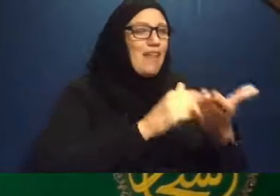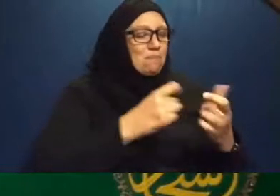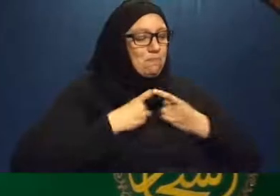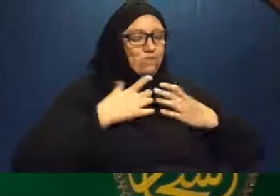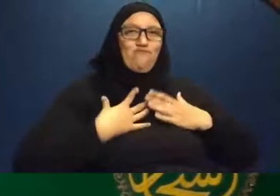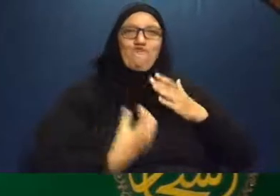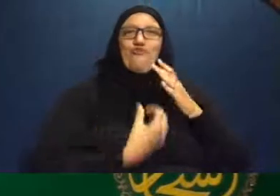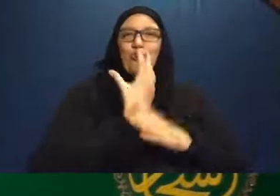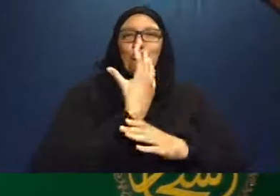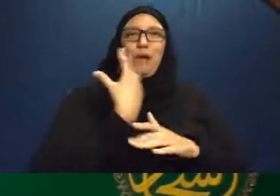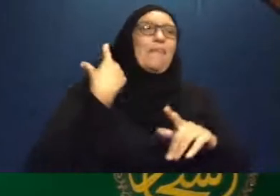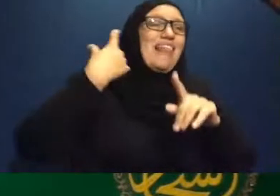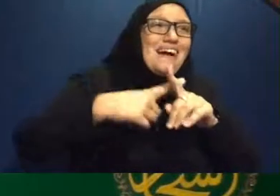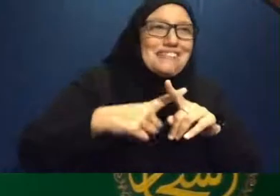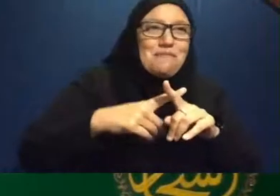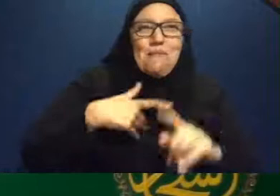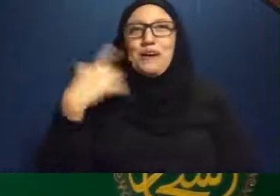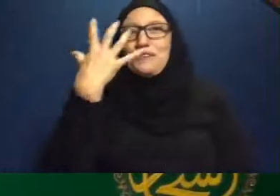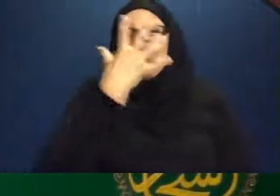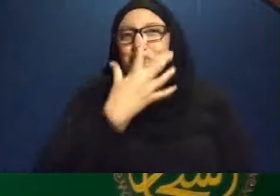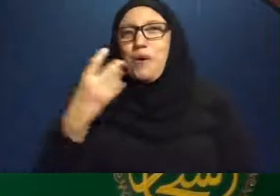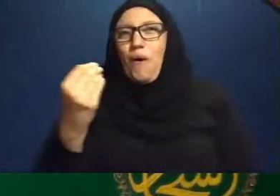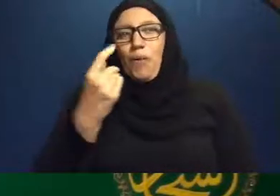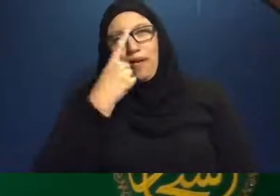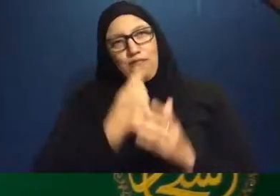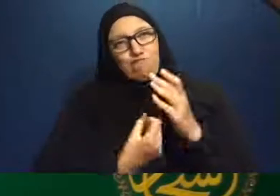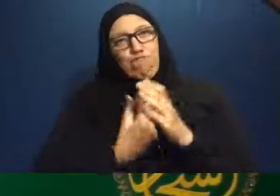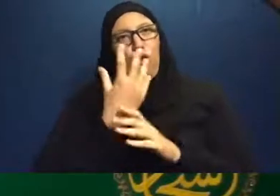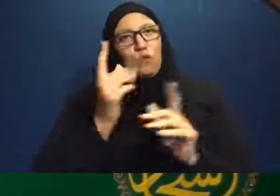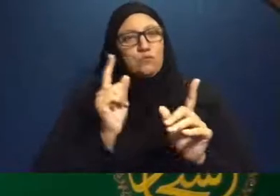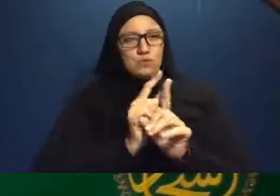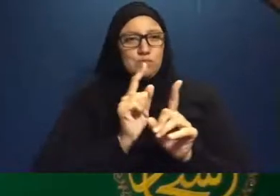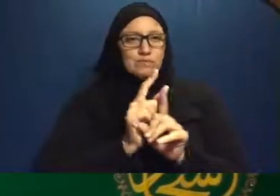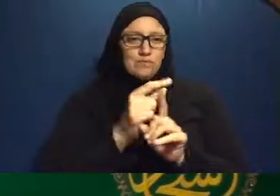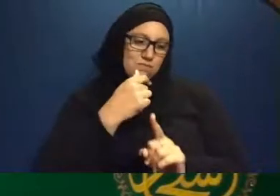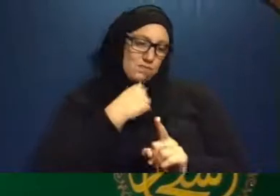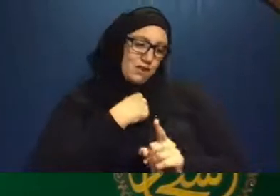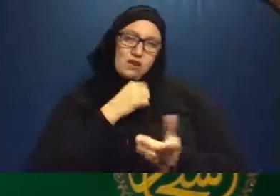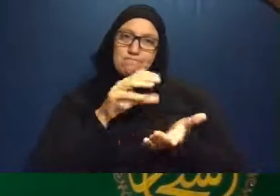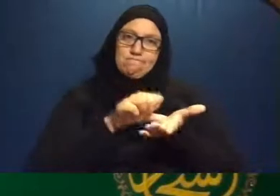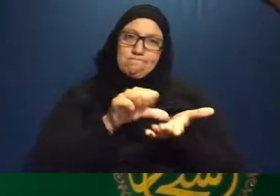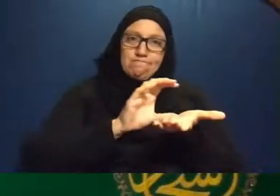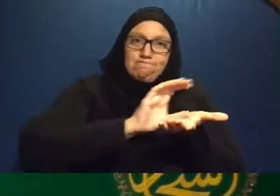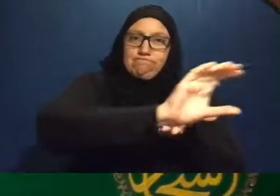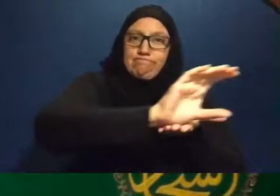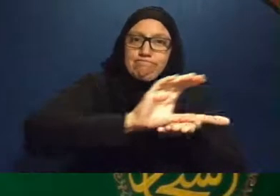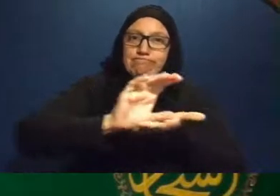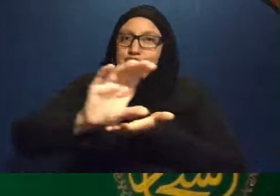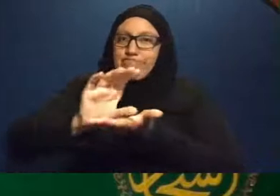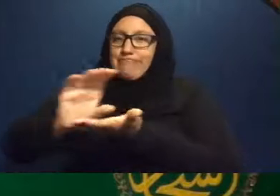it also helps my soul grow as well. Because by being charitable, I become more